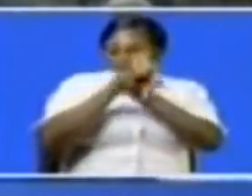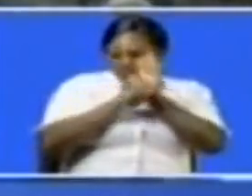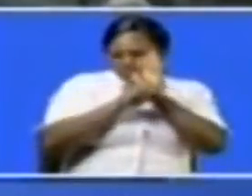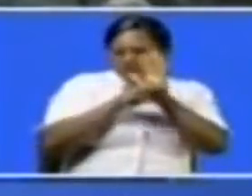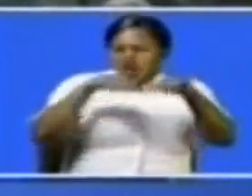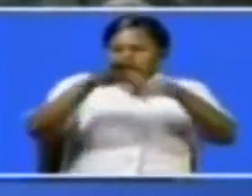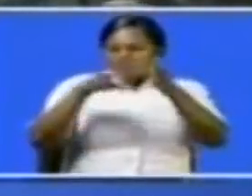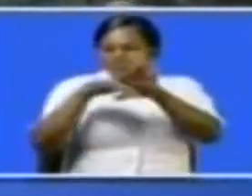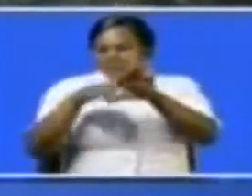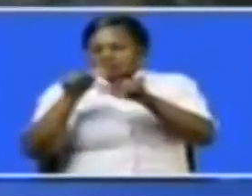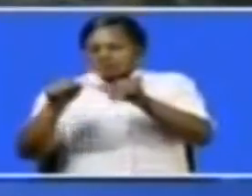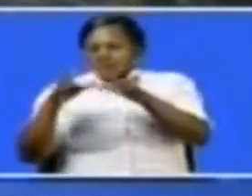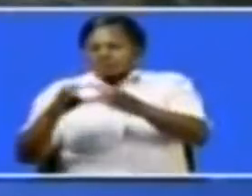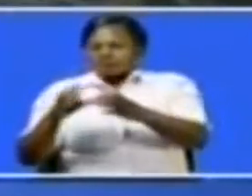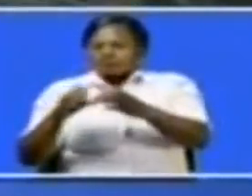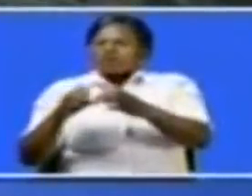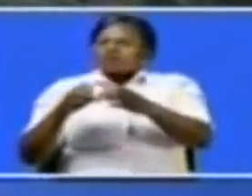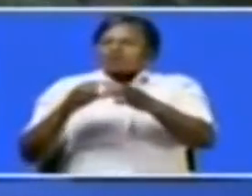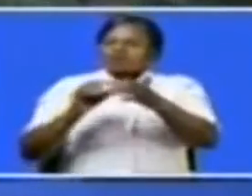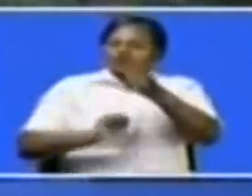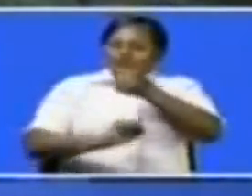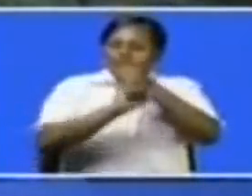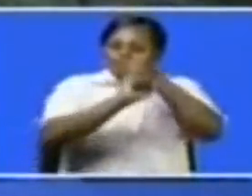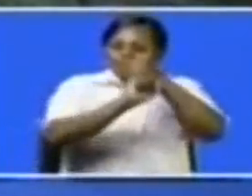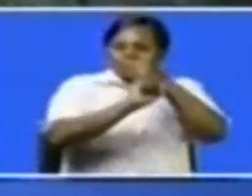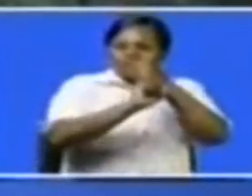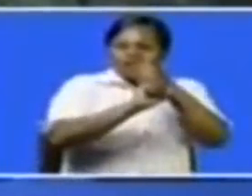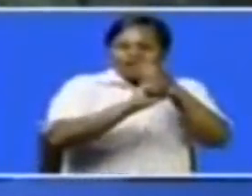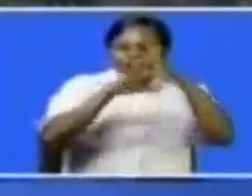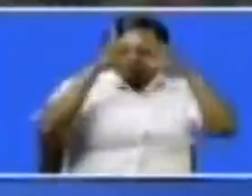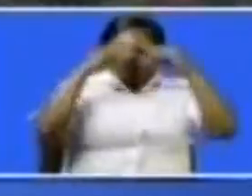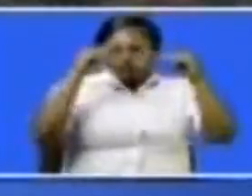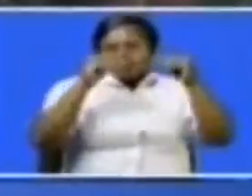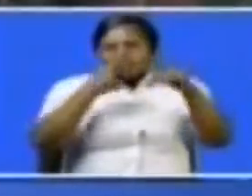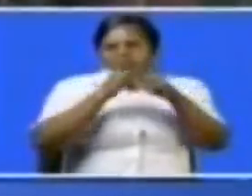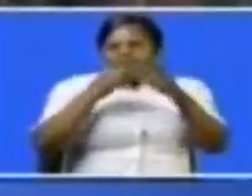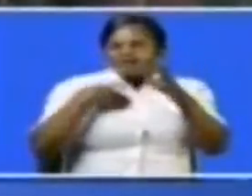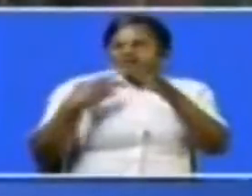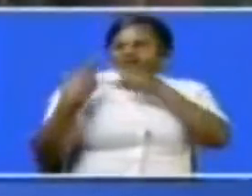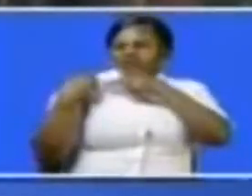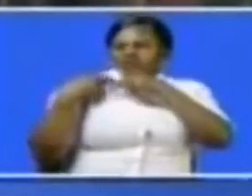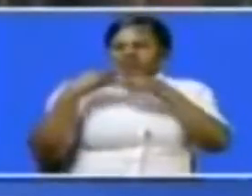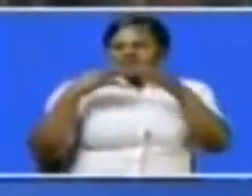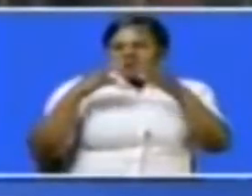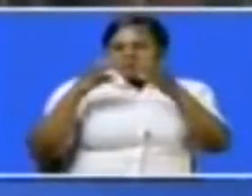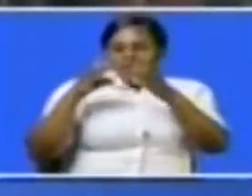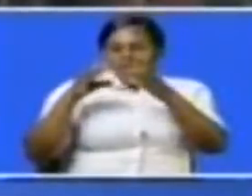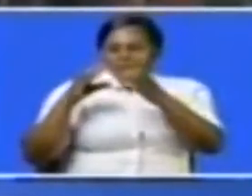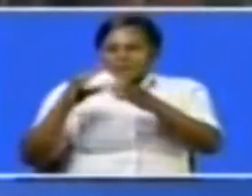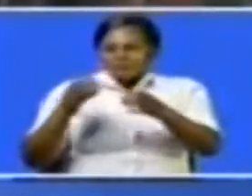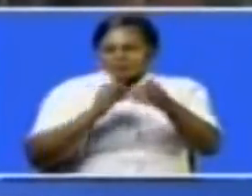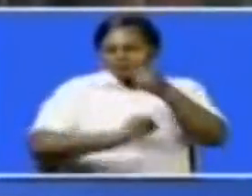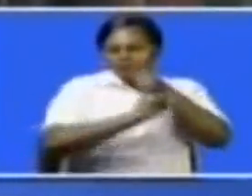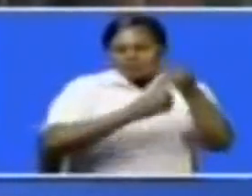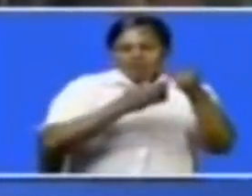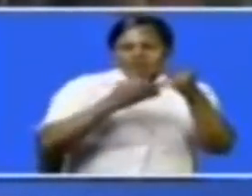all the members of that house to rally behind the president. We have an obligation as a party to support our